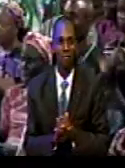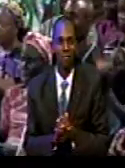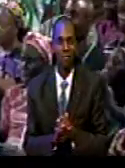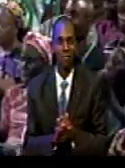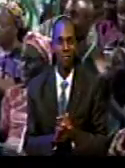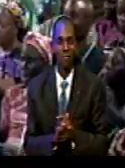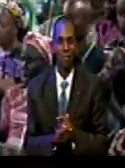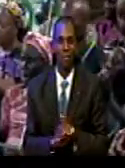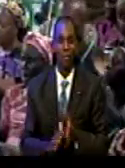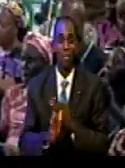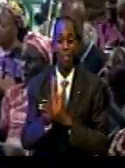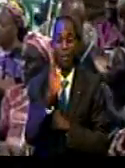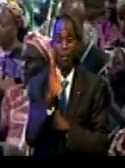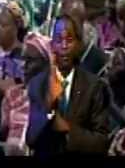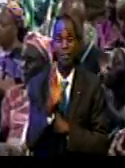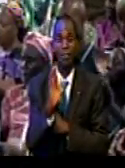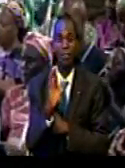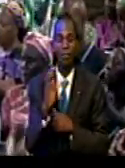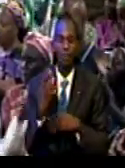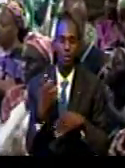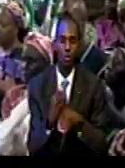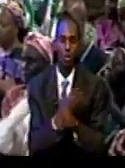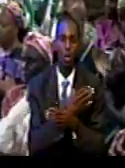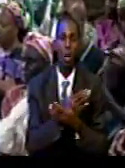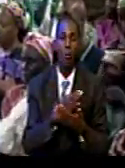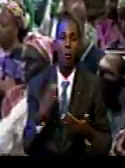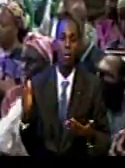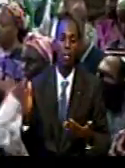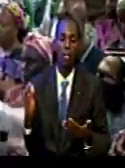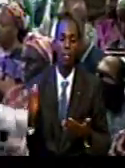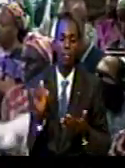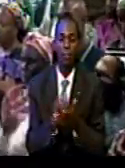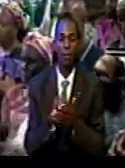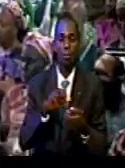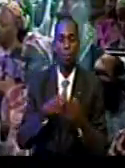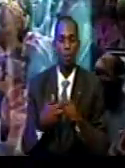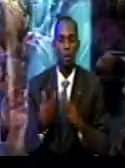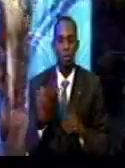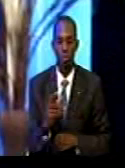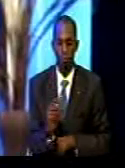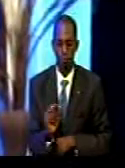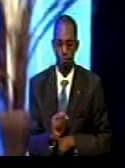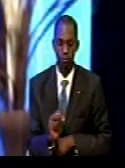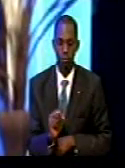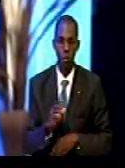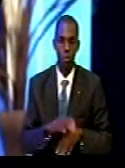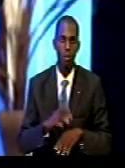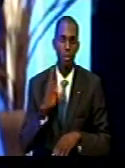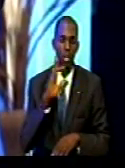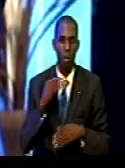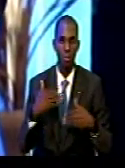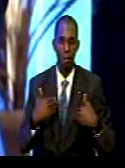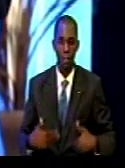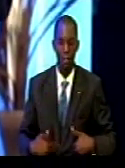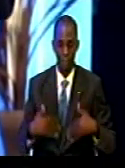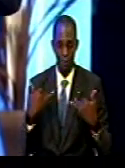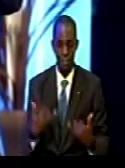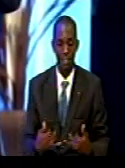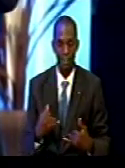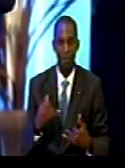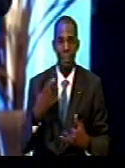for Jesus. God took away